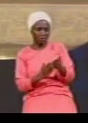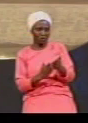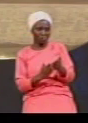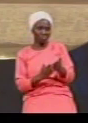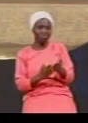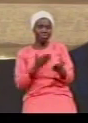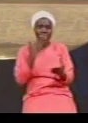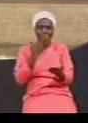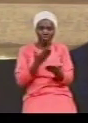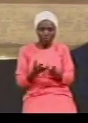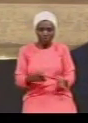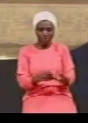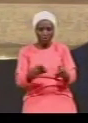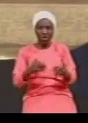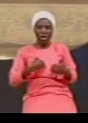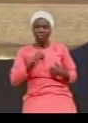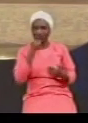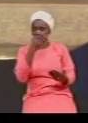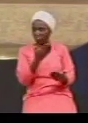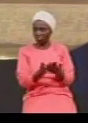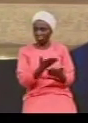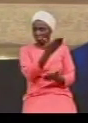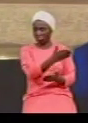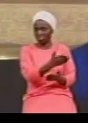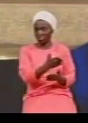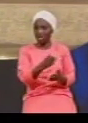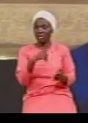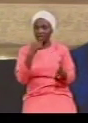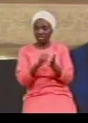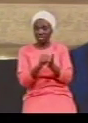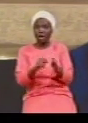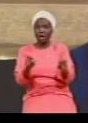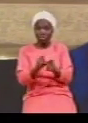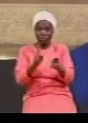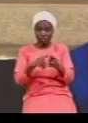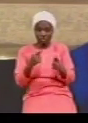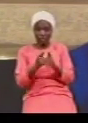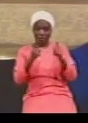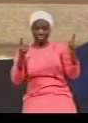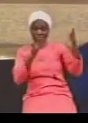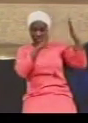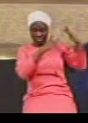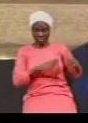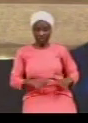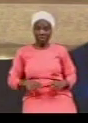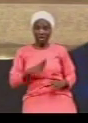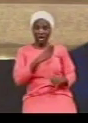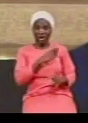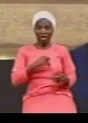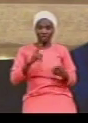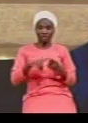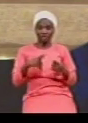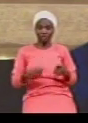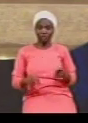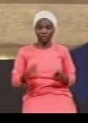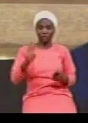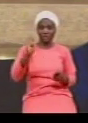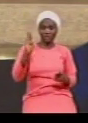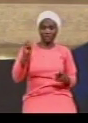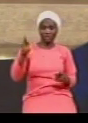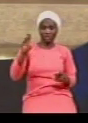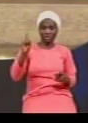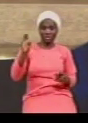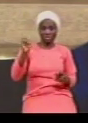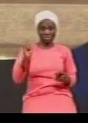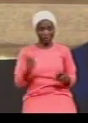it says, even to the great river, and we get to the borders and the shores of those rivers, the